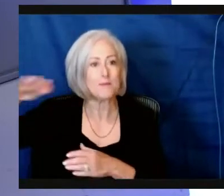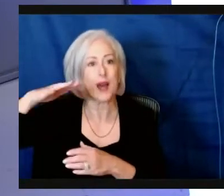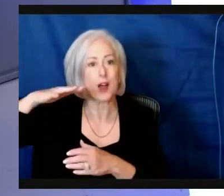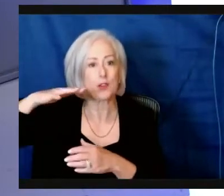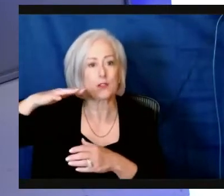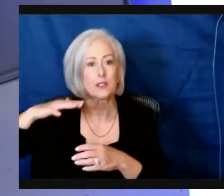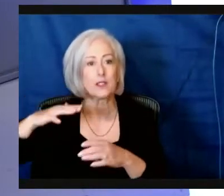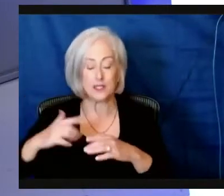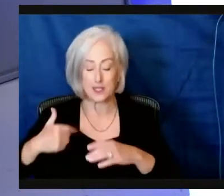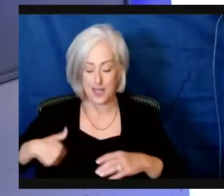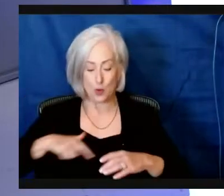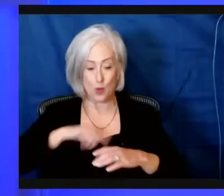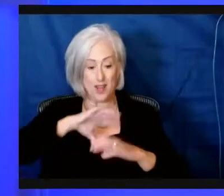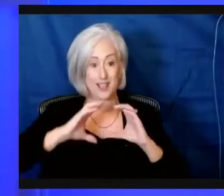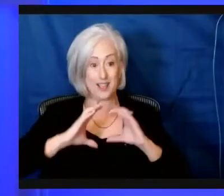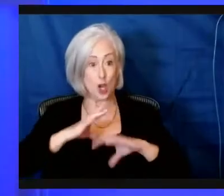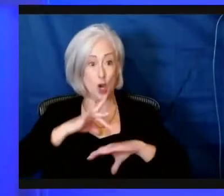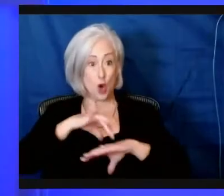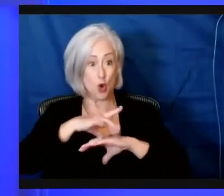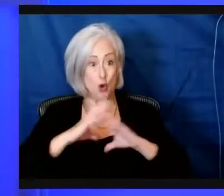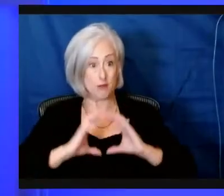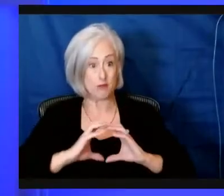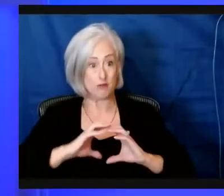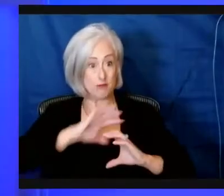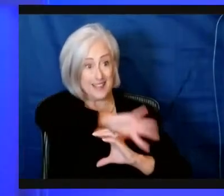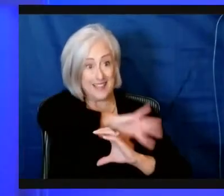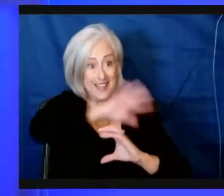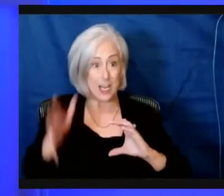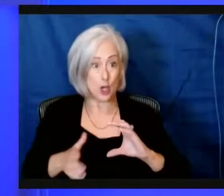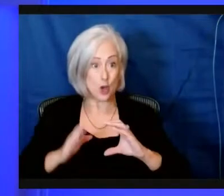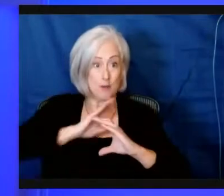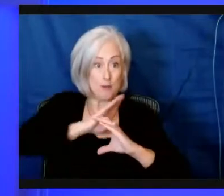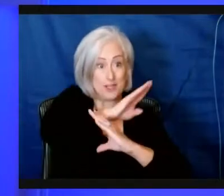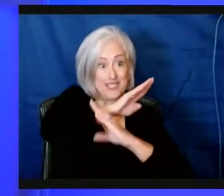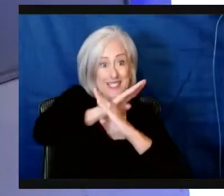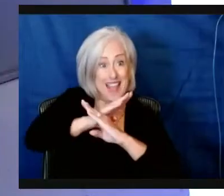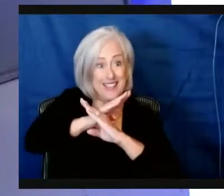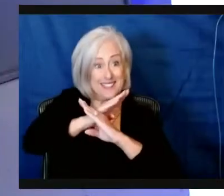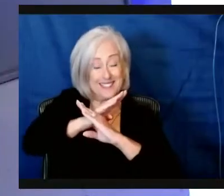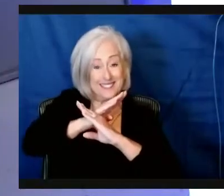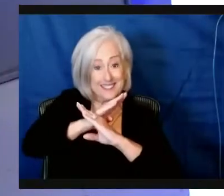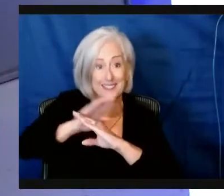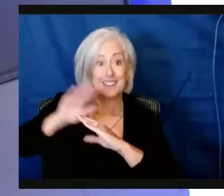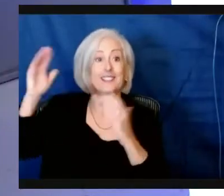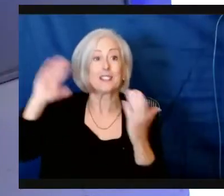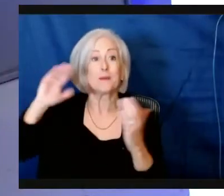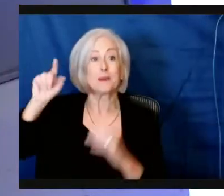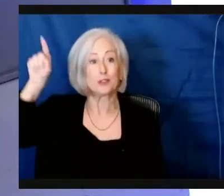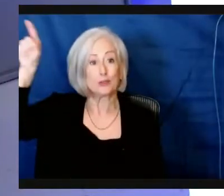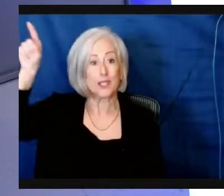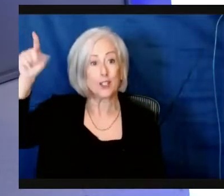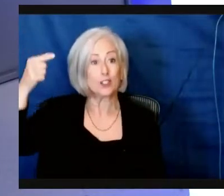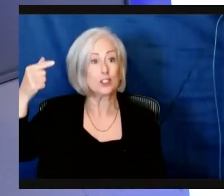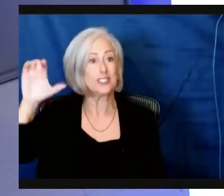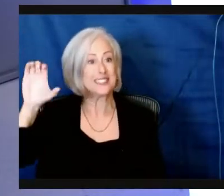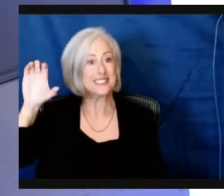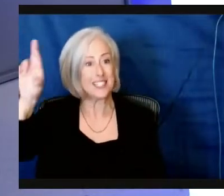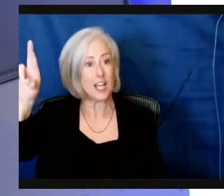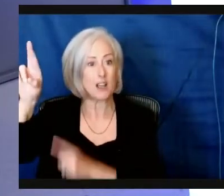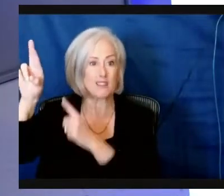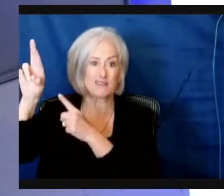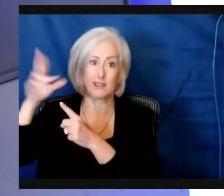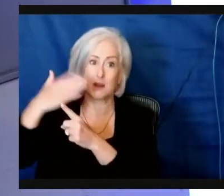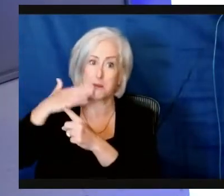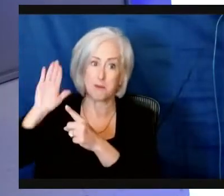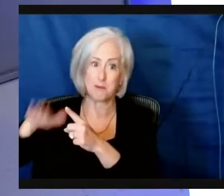very much GCR. Which radiation. is a good thing, because GCR is sort of bad for the human body. It's very, very bad. Yeah. And when you